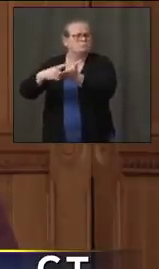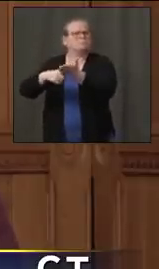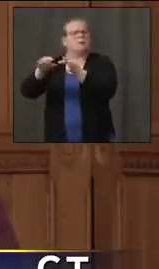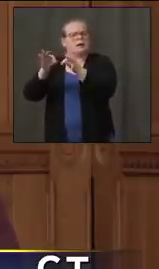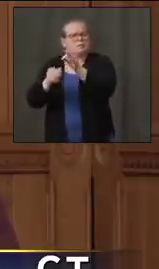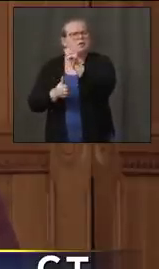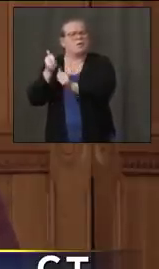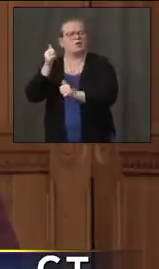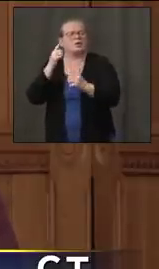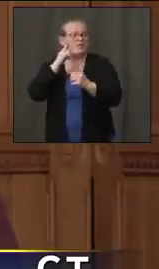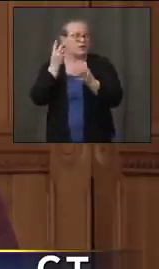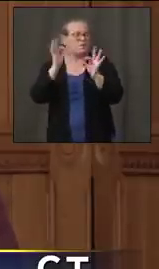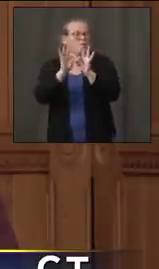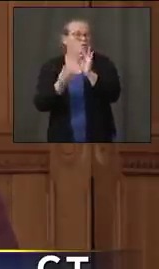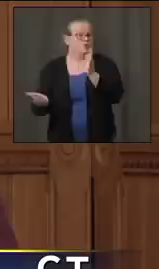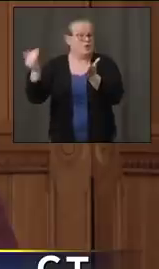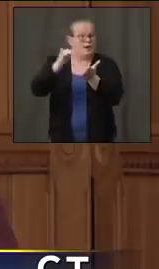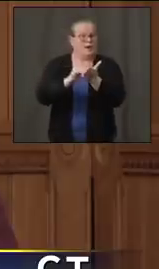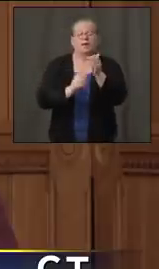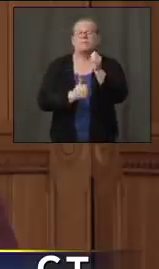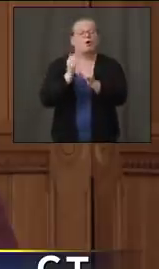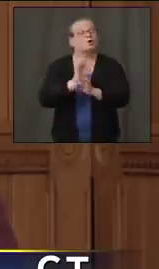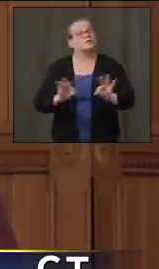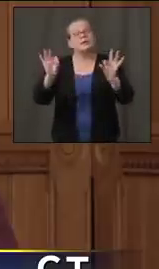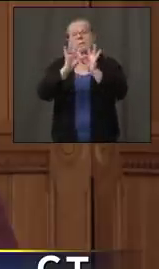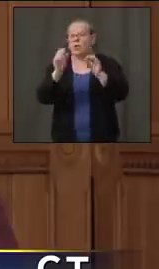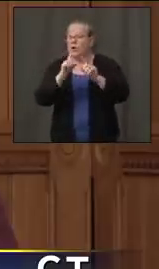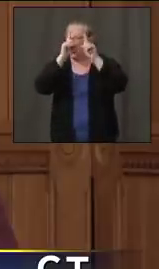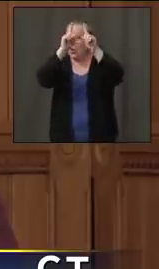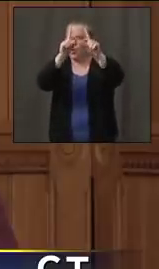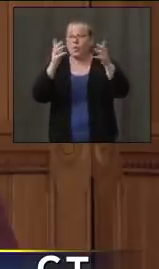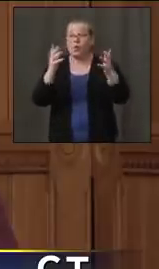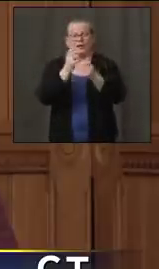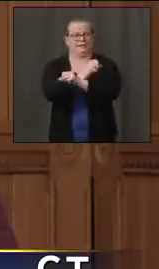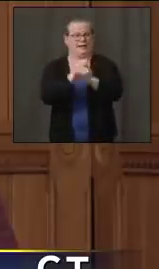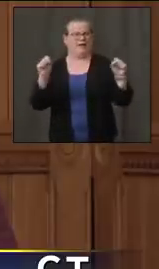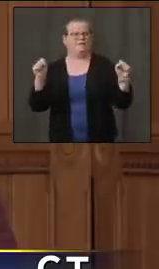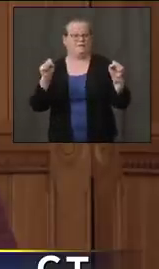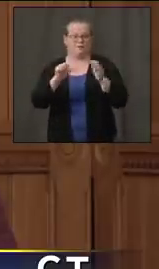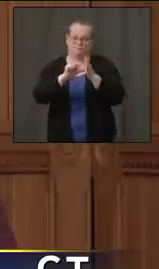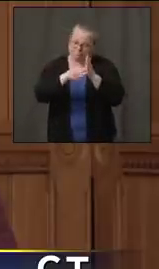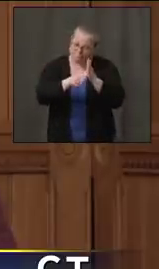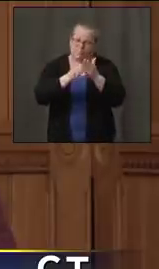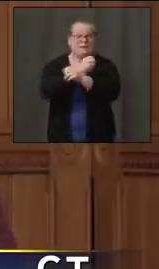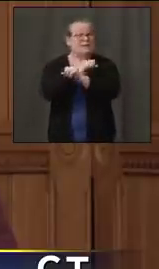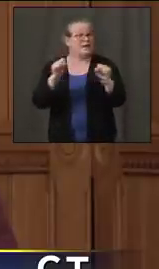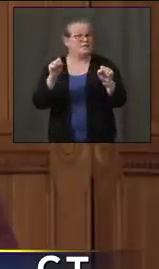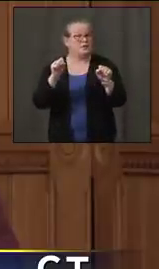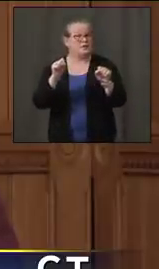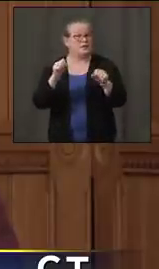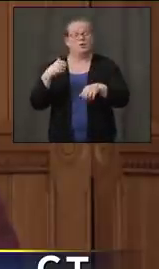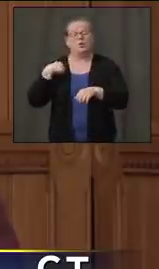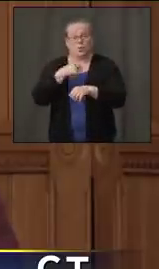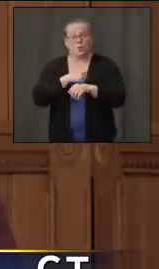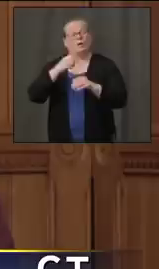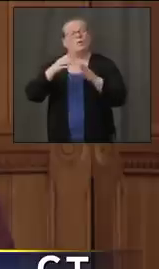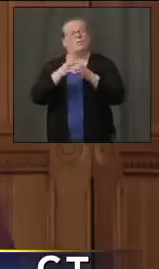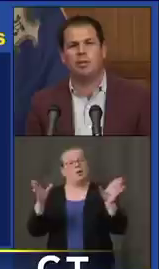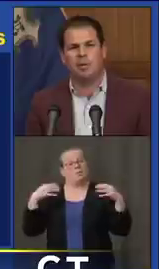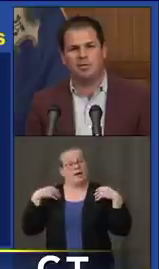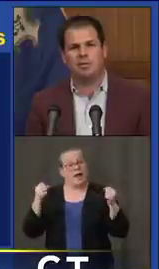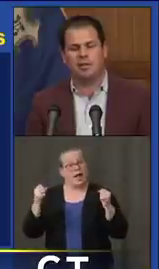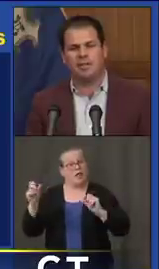economy. First and foremost, safety first. The lens that we're looking at this through is public health. As the Governor mentioned, there are public health